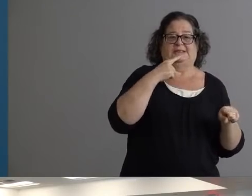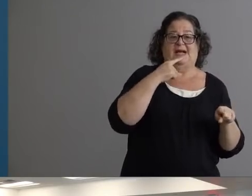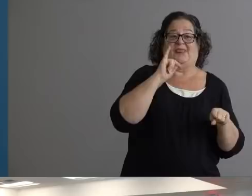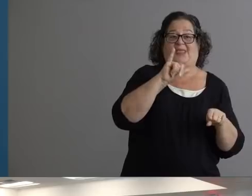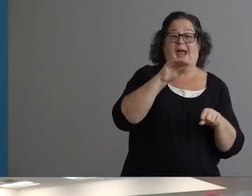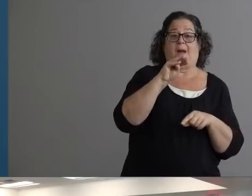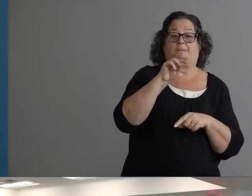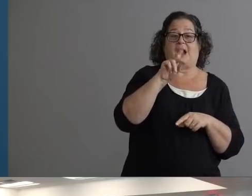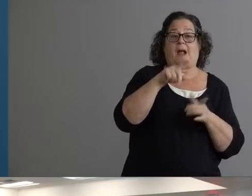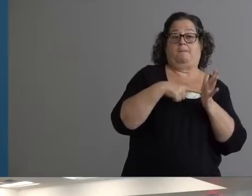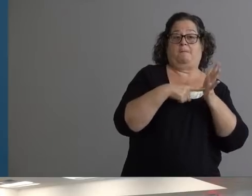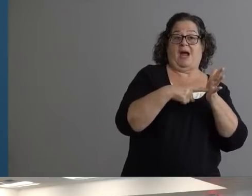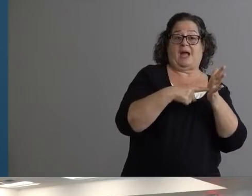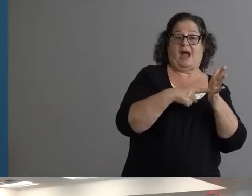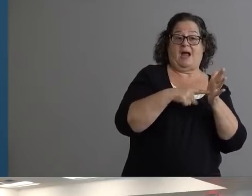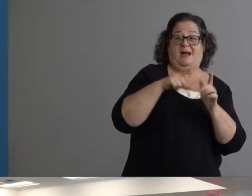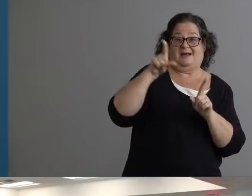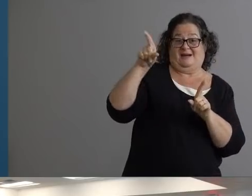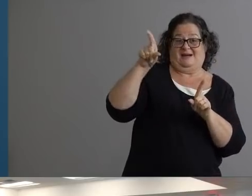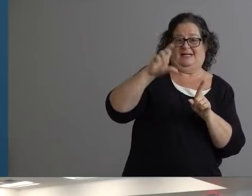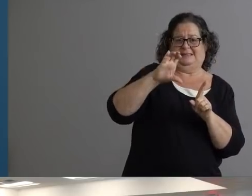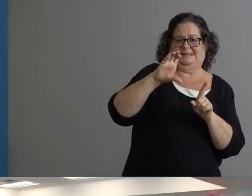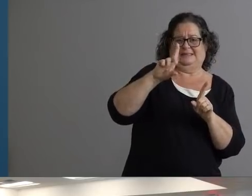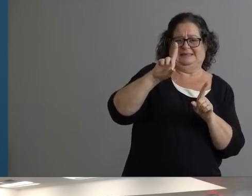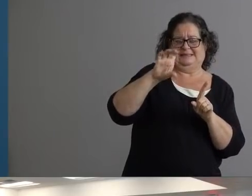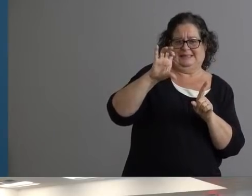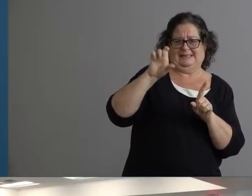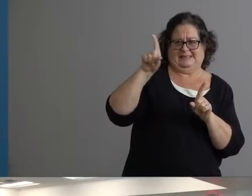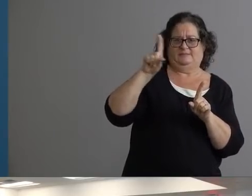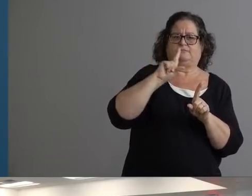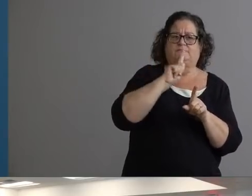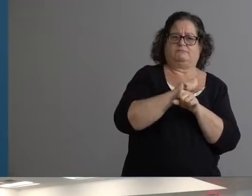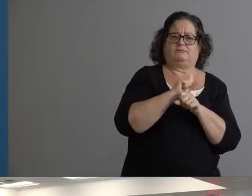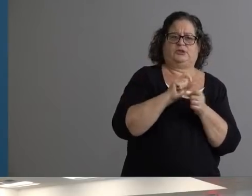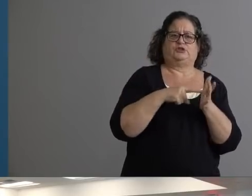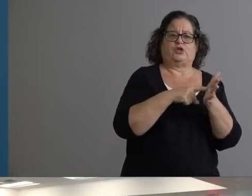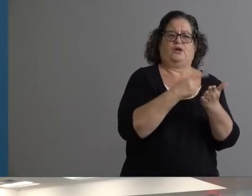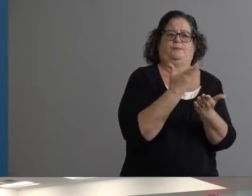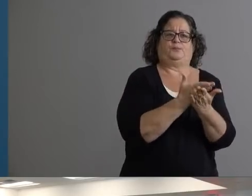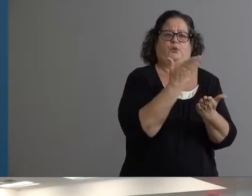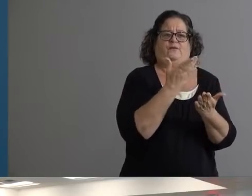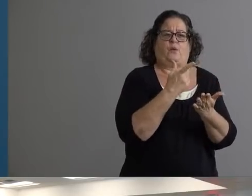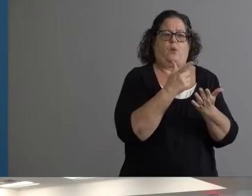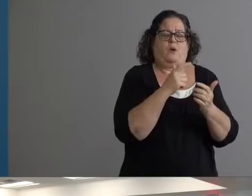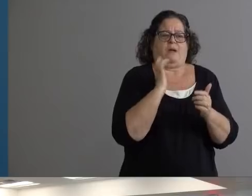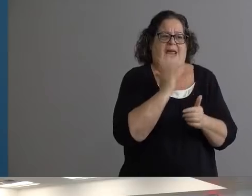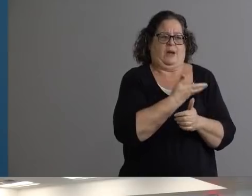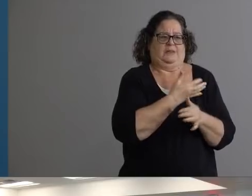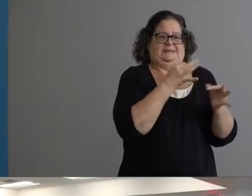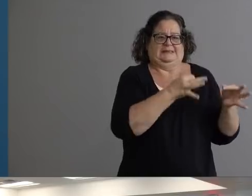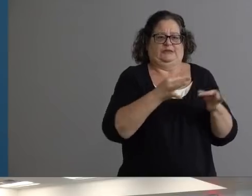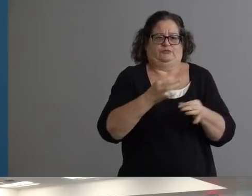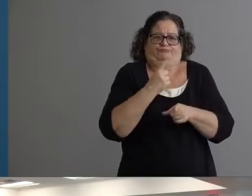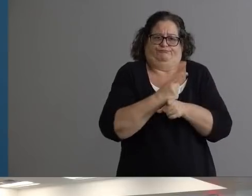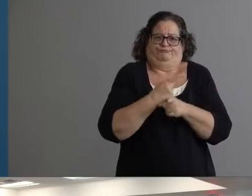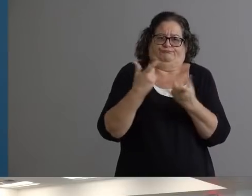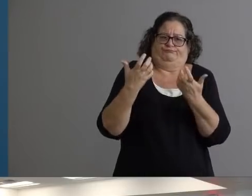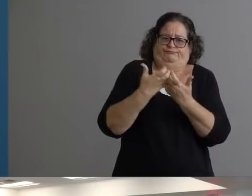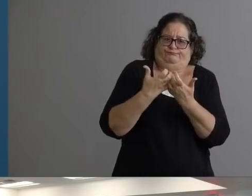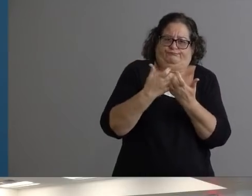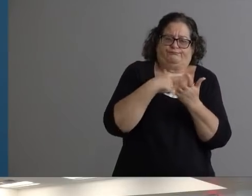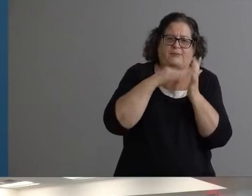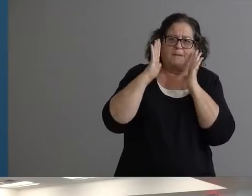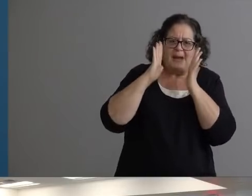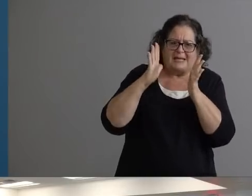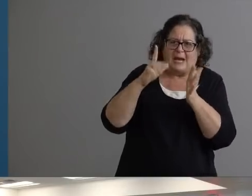And of course, we're informed. Like I said, I am listening to the criticism and I'm listening to the differing opinions.